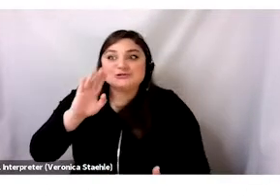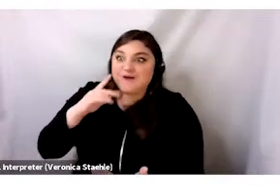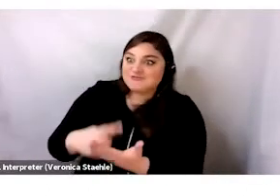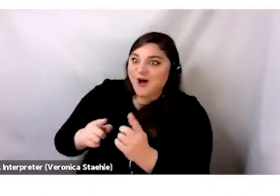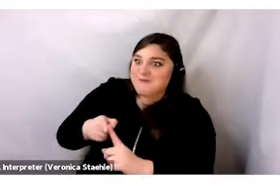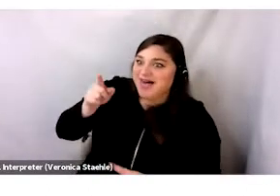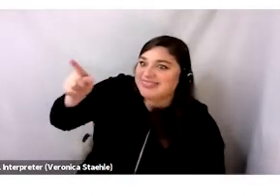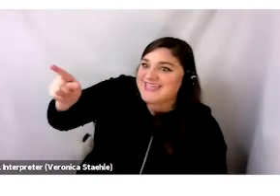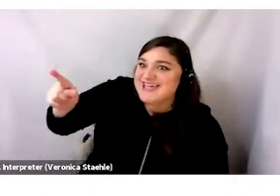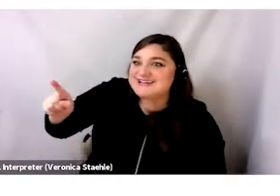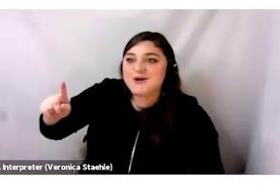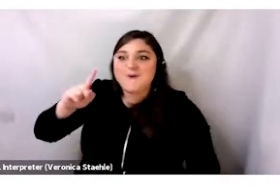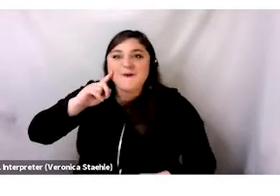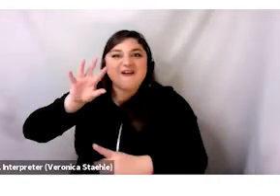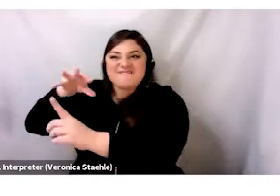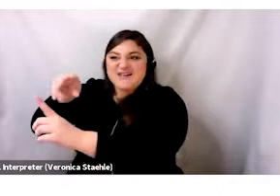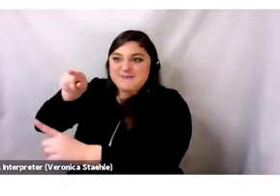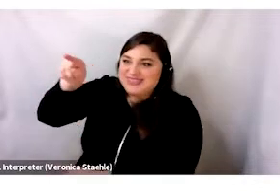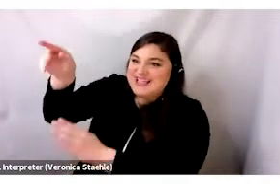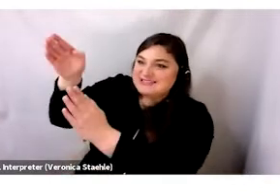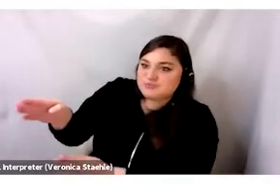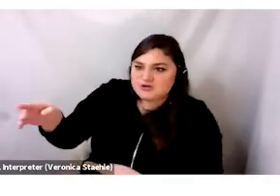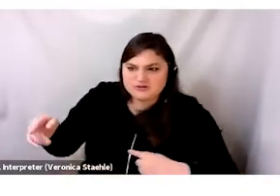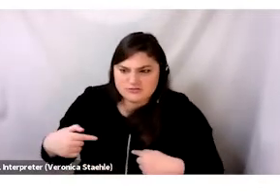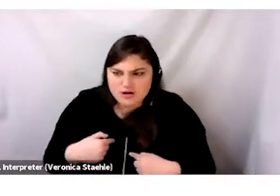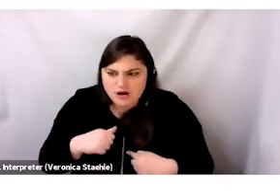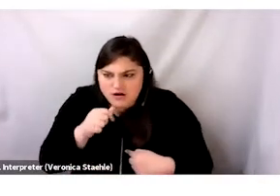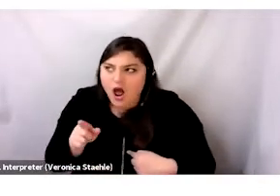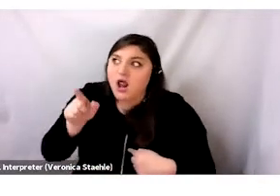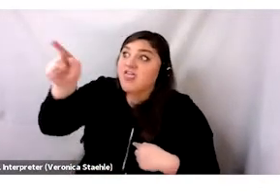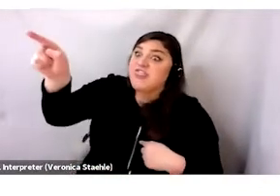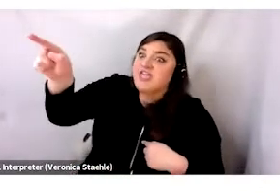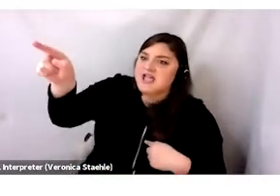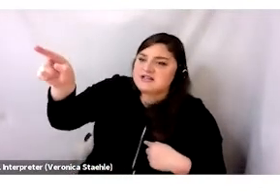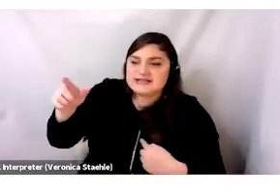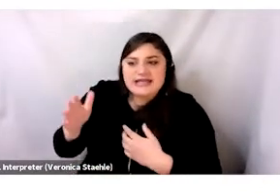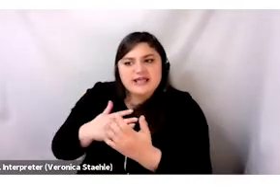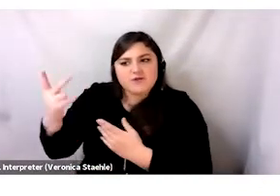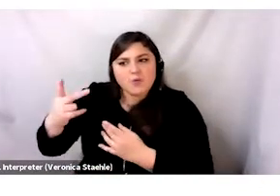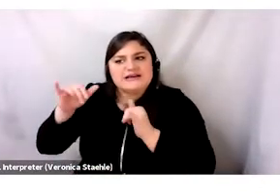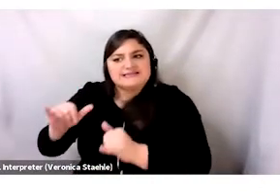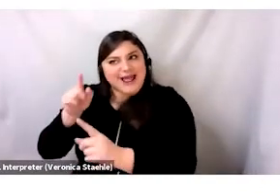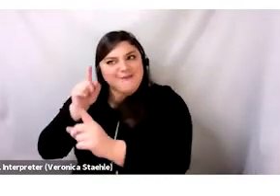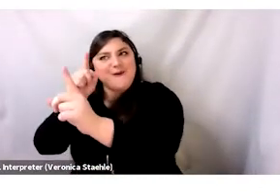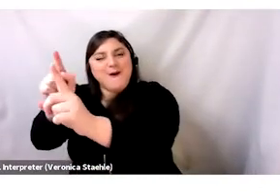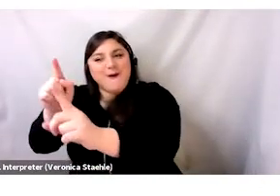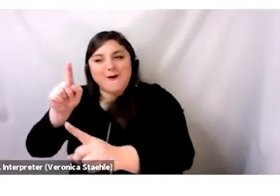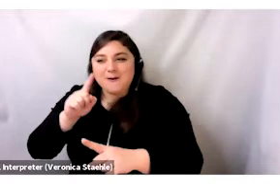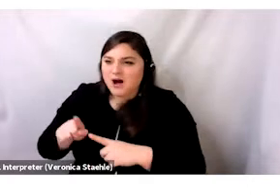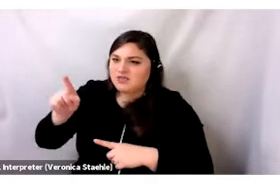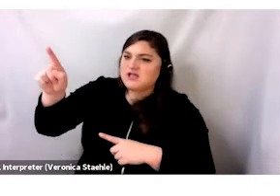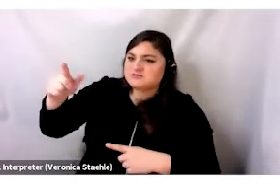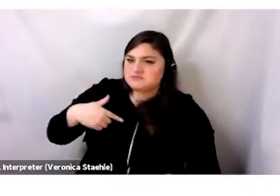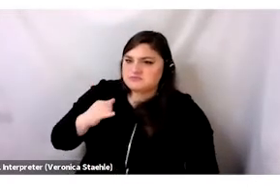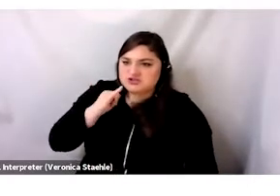might arise. And the important thing is to acknowledge that we are human and all of the